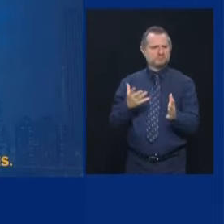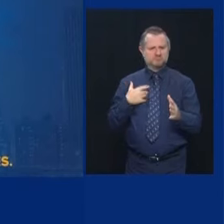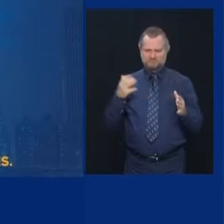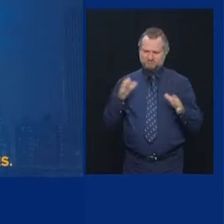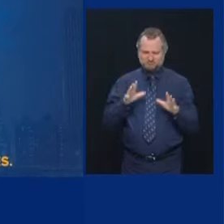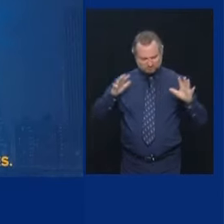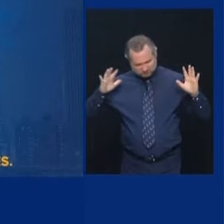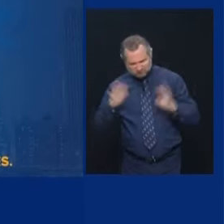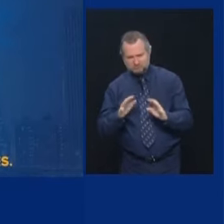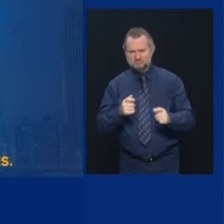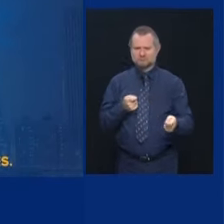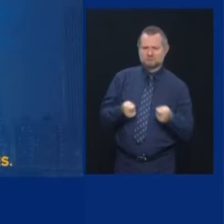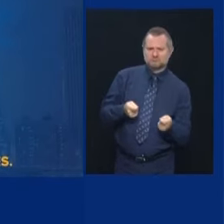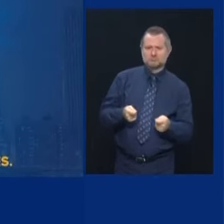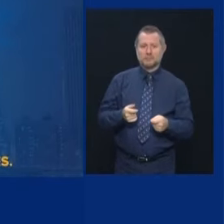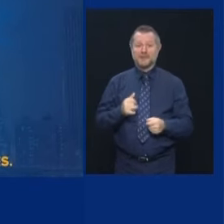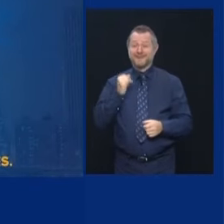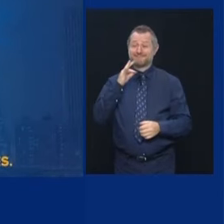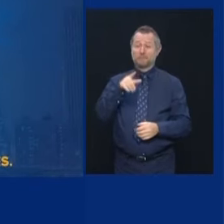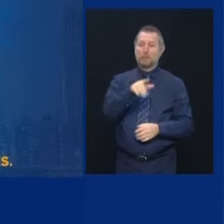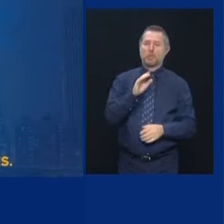Lack of enforcement is not kind.